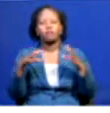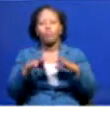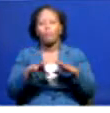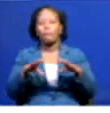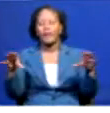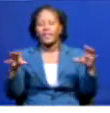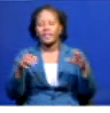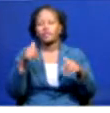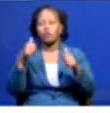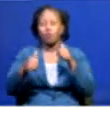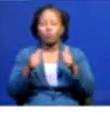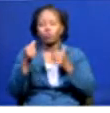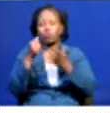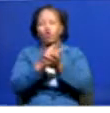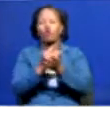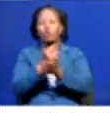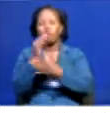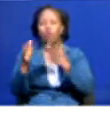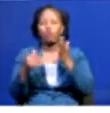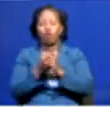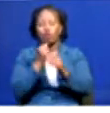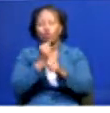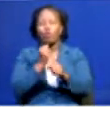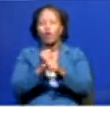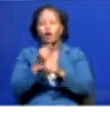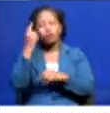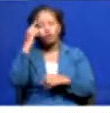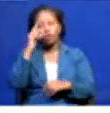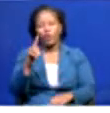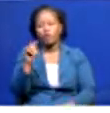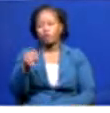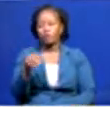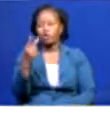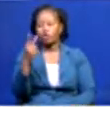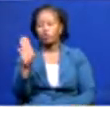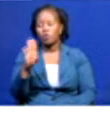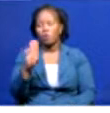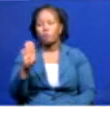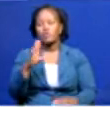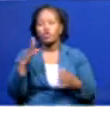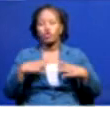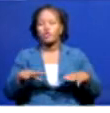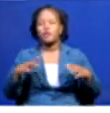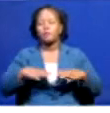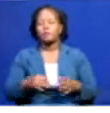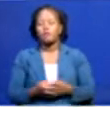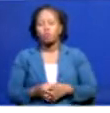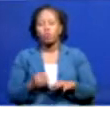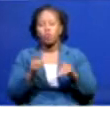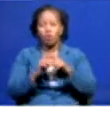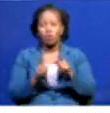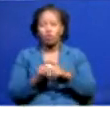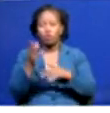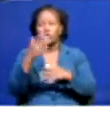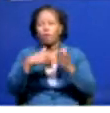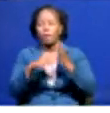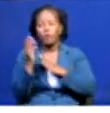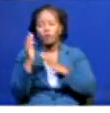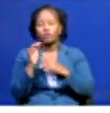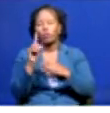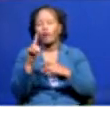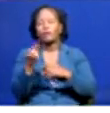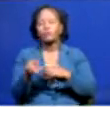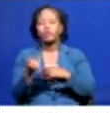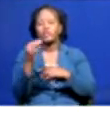will work for the 1.2 billion people in our continent, build the